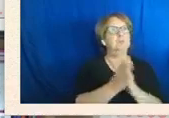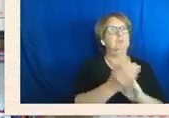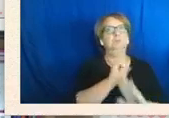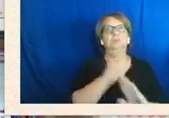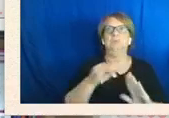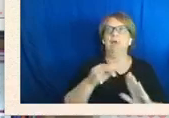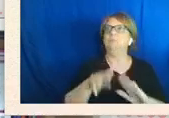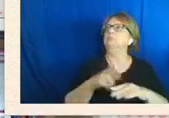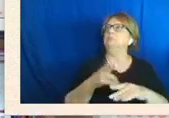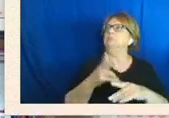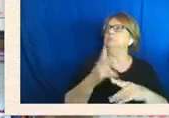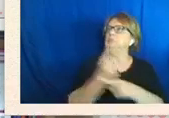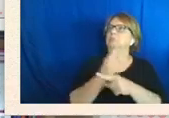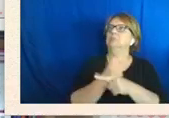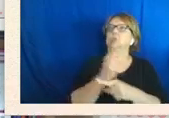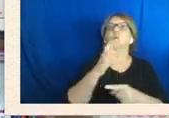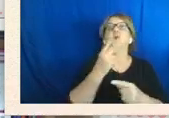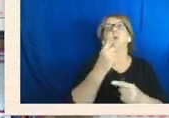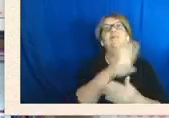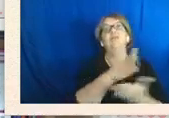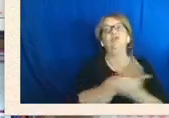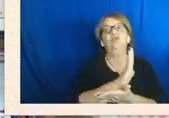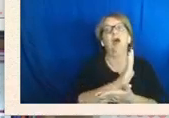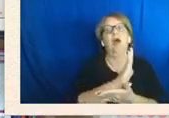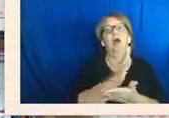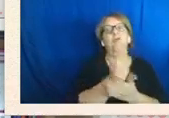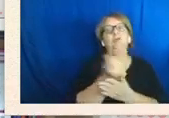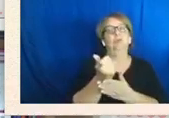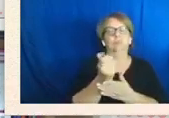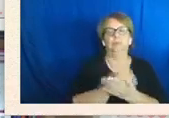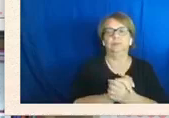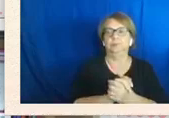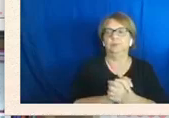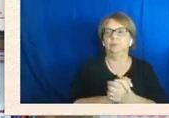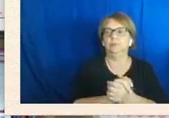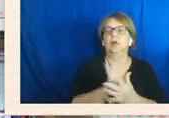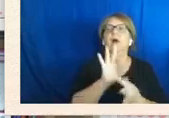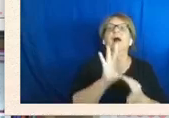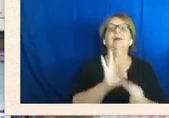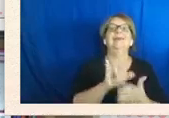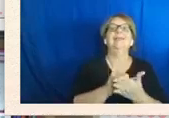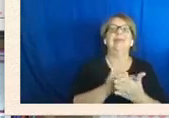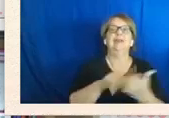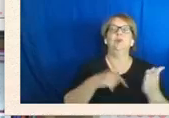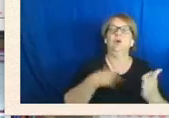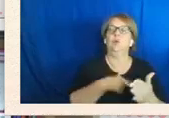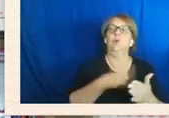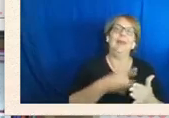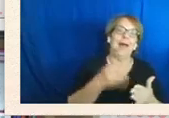have been removed or restored to the ward. Now, ideally, this is what we would like to see. Does it always happen? No.